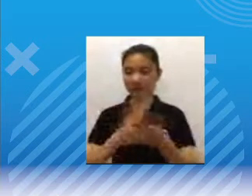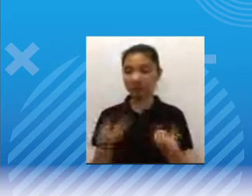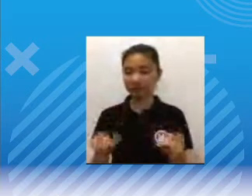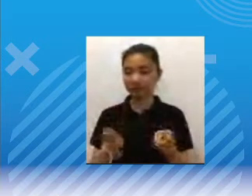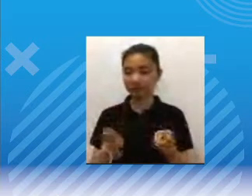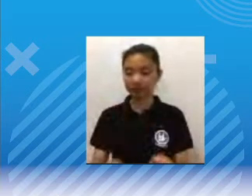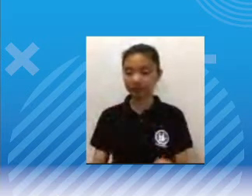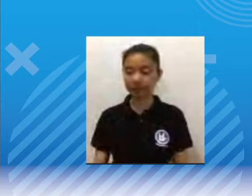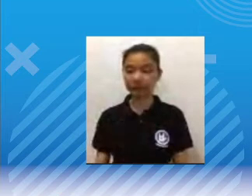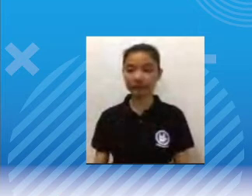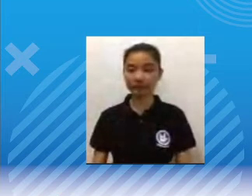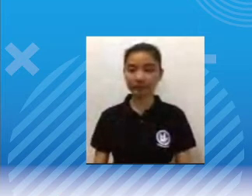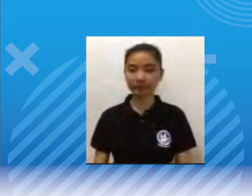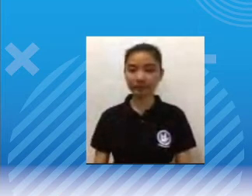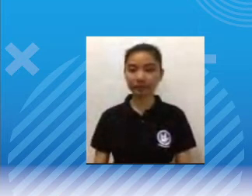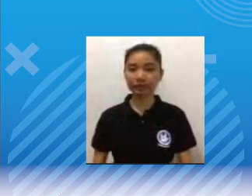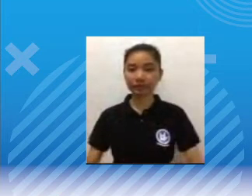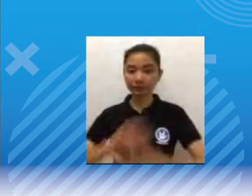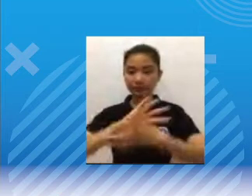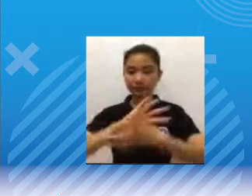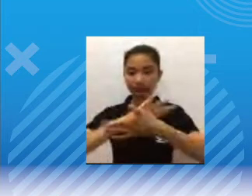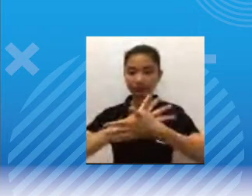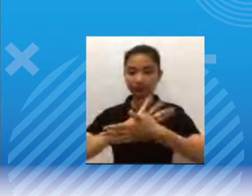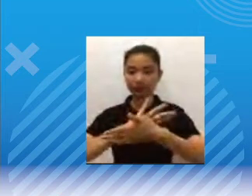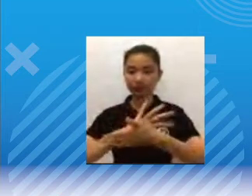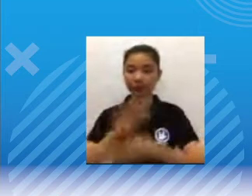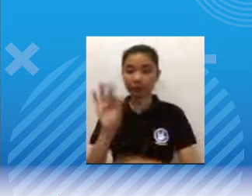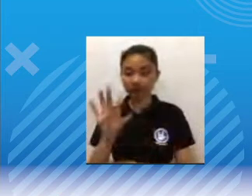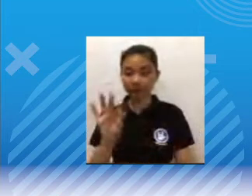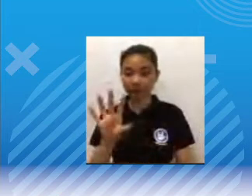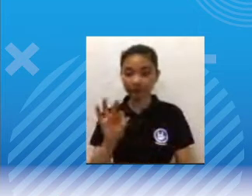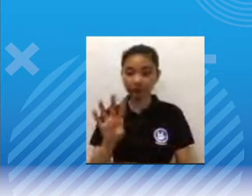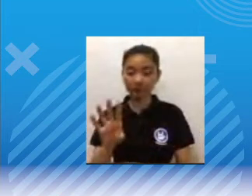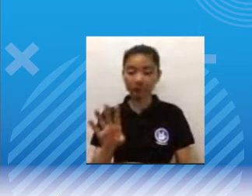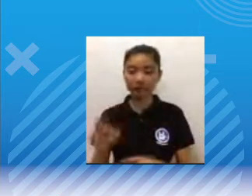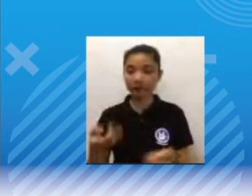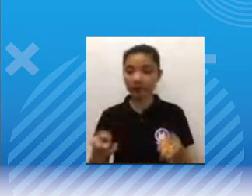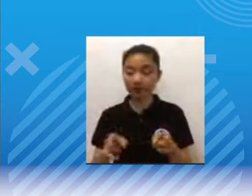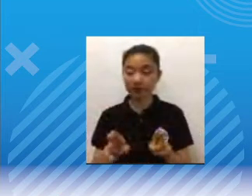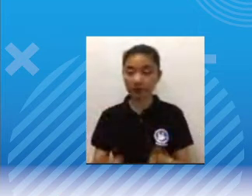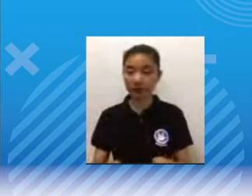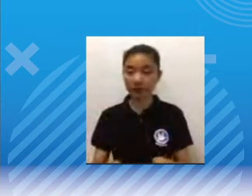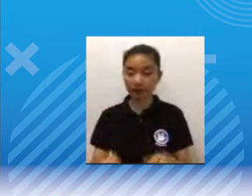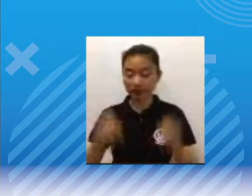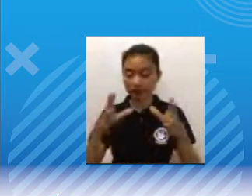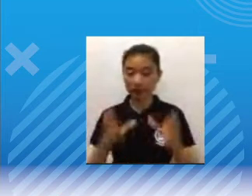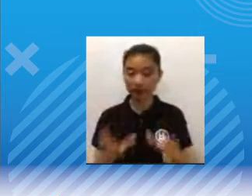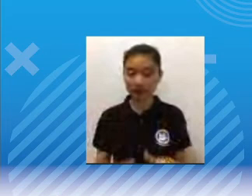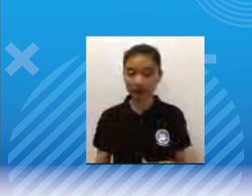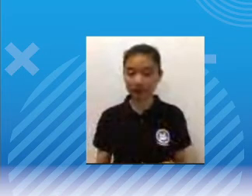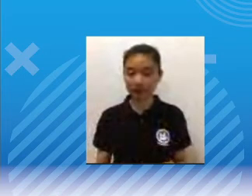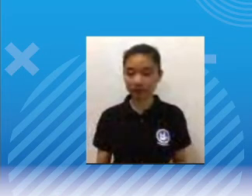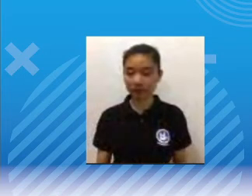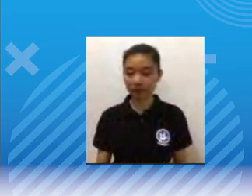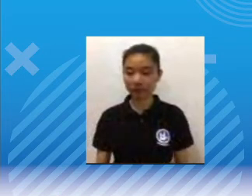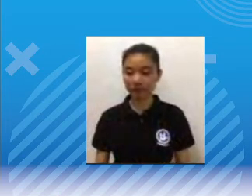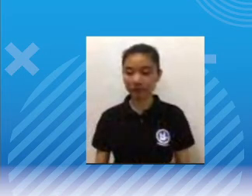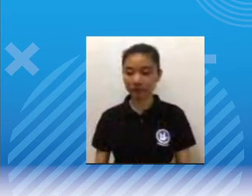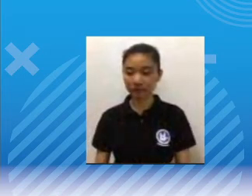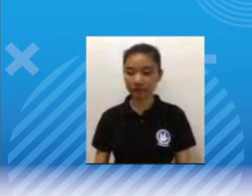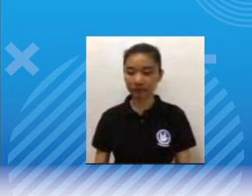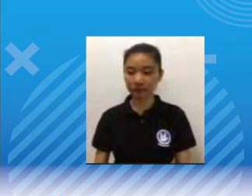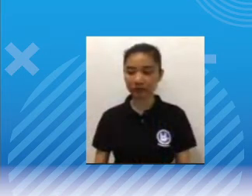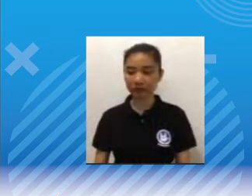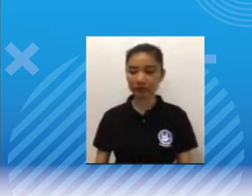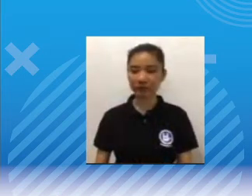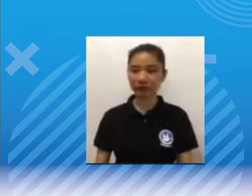situation, teachers will find themselves in greater need of support in responding to learner needs. And not only that, teachers will also